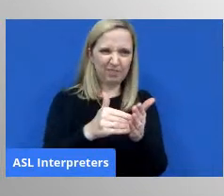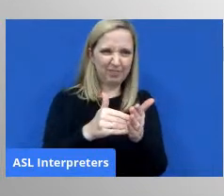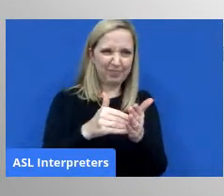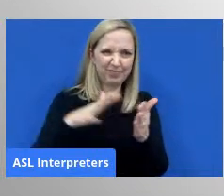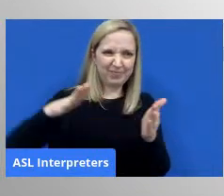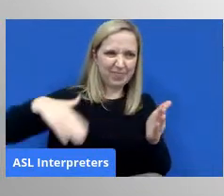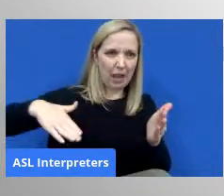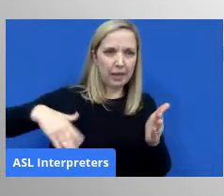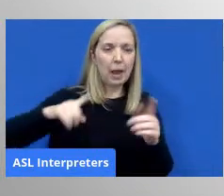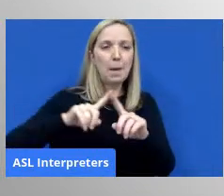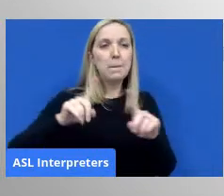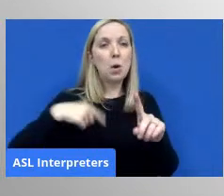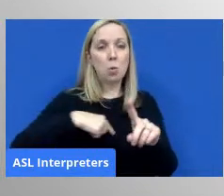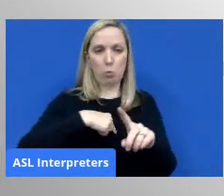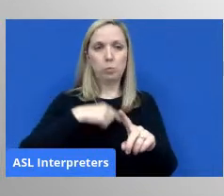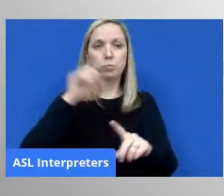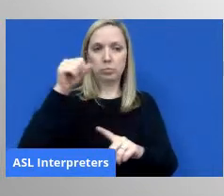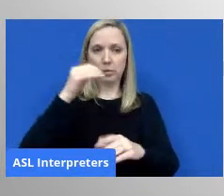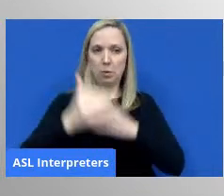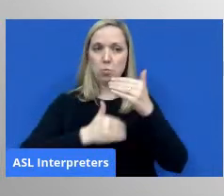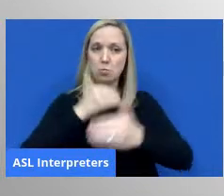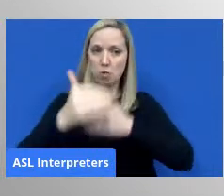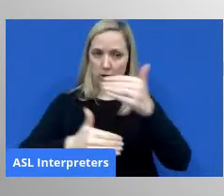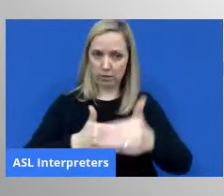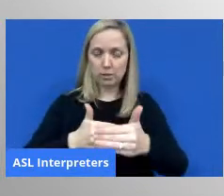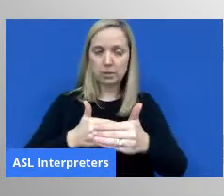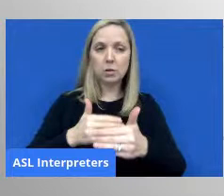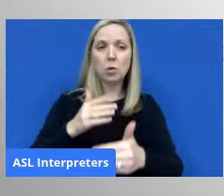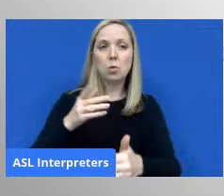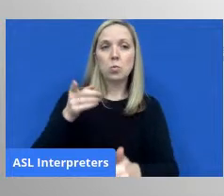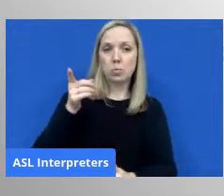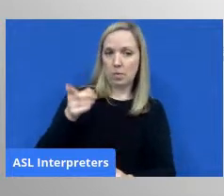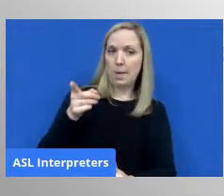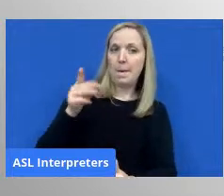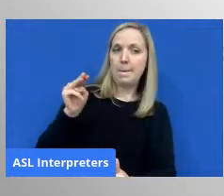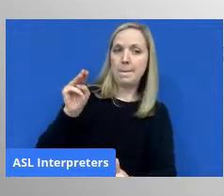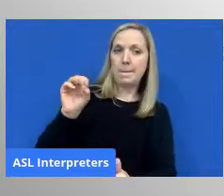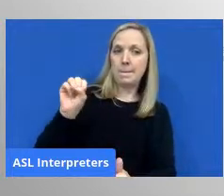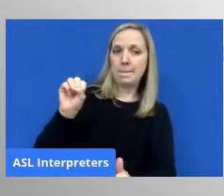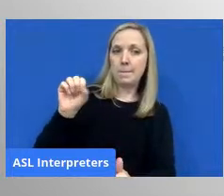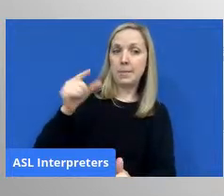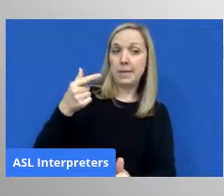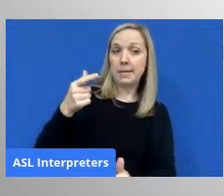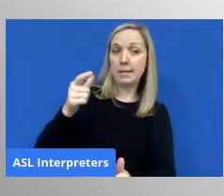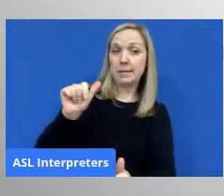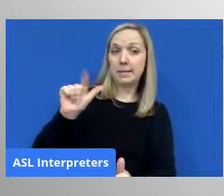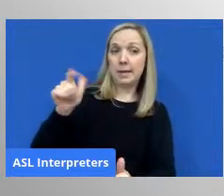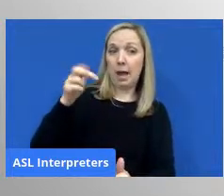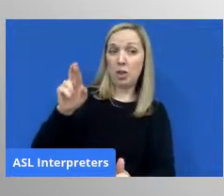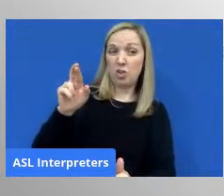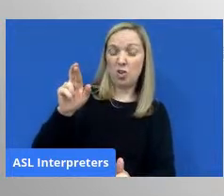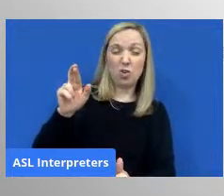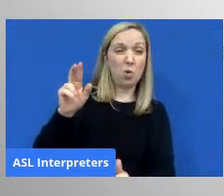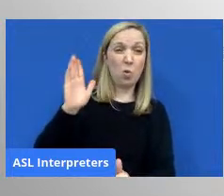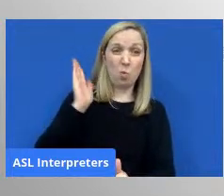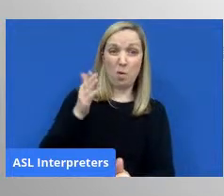the process of doing that. And we will have her fully on board and voting ASAP.